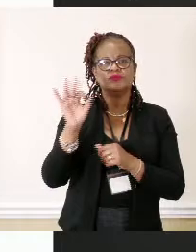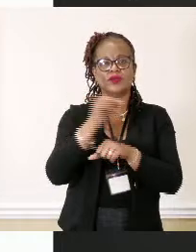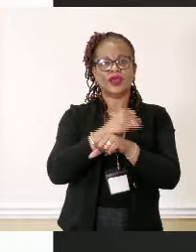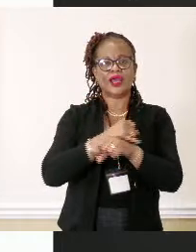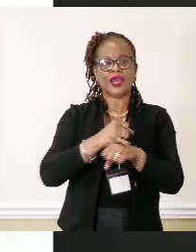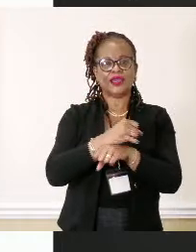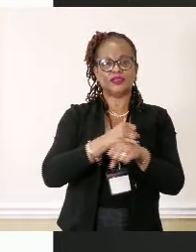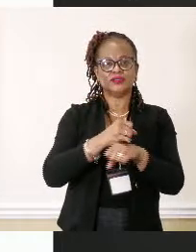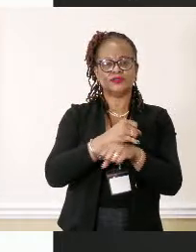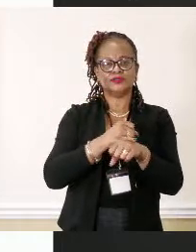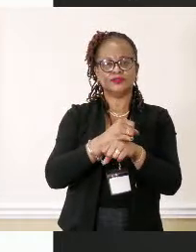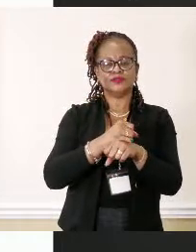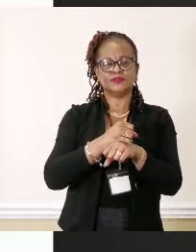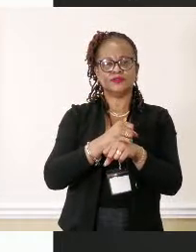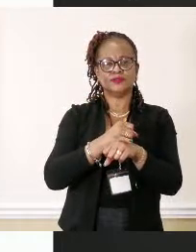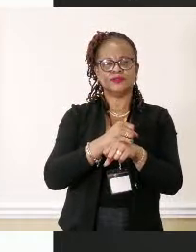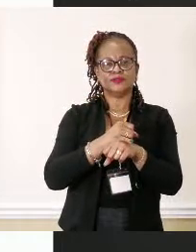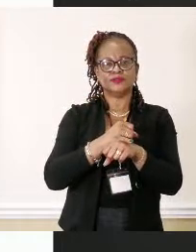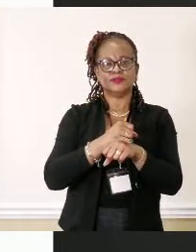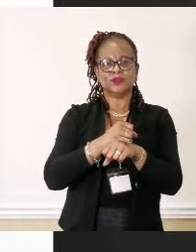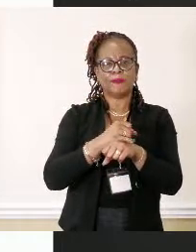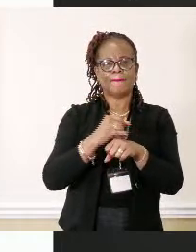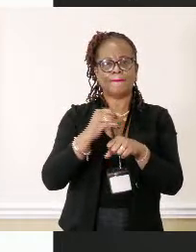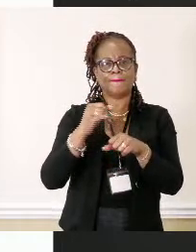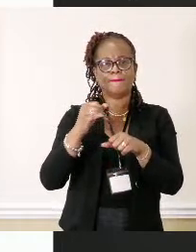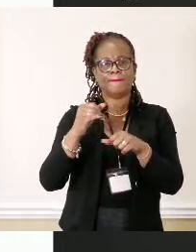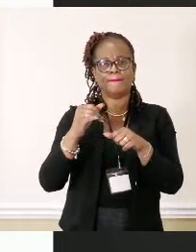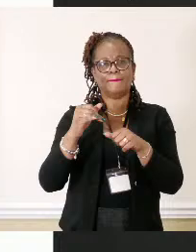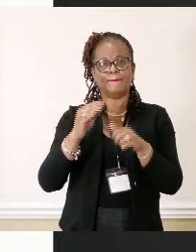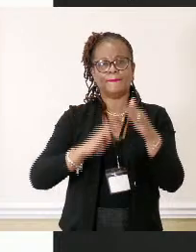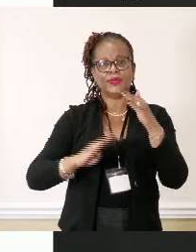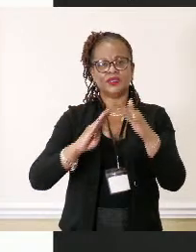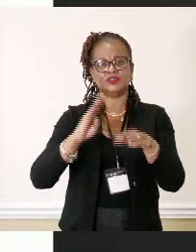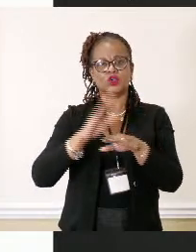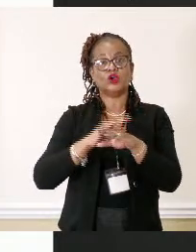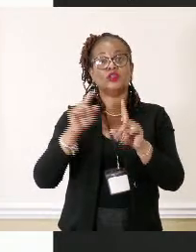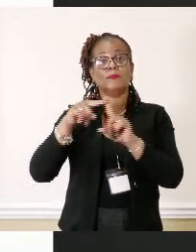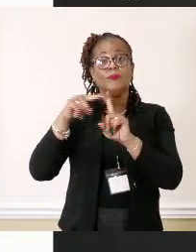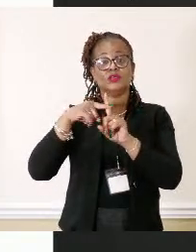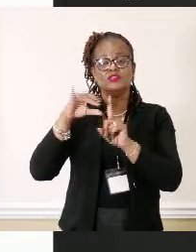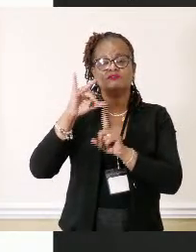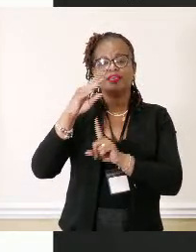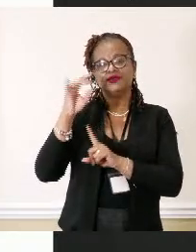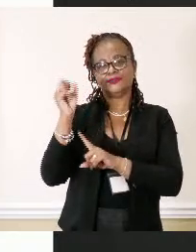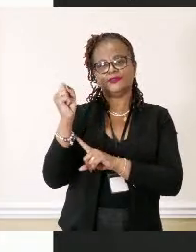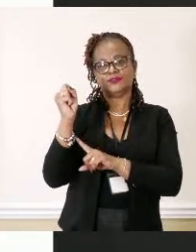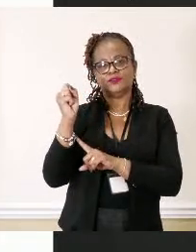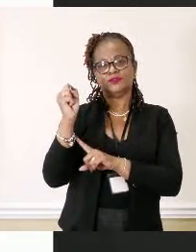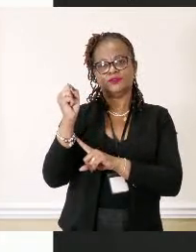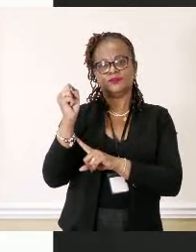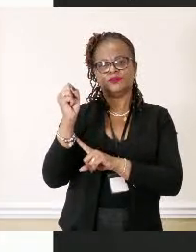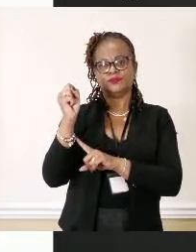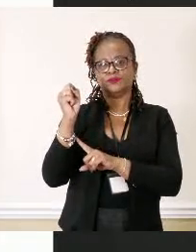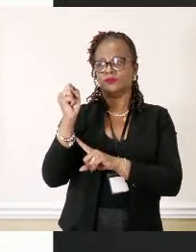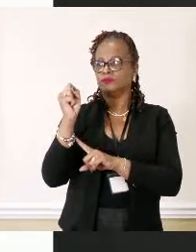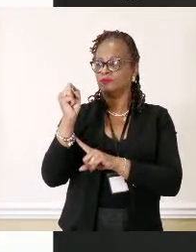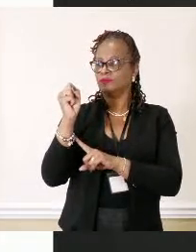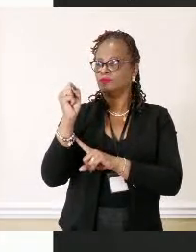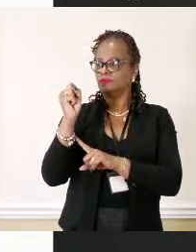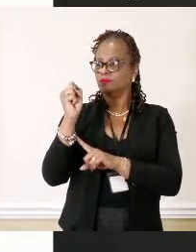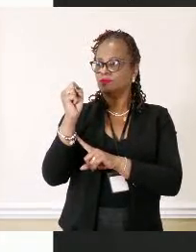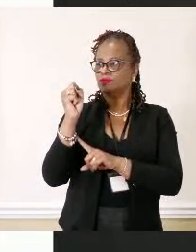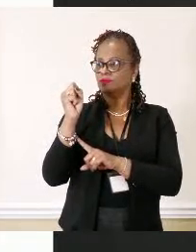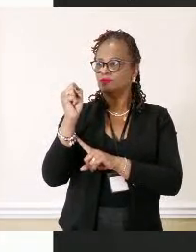islands surveilled based on the positive cases. And is that not so, Dr. McMillan?